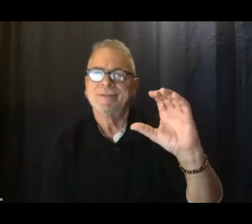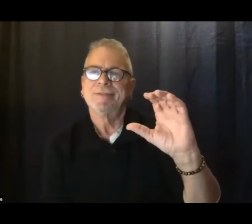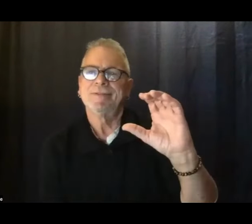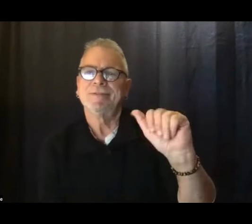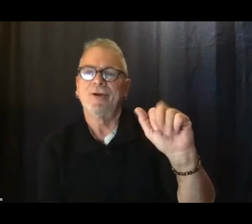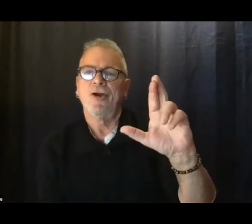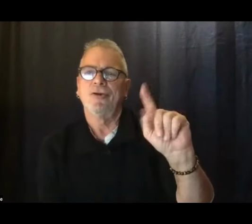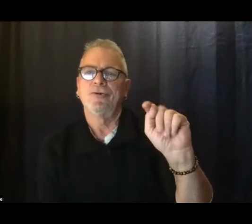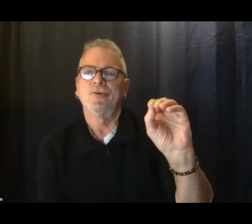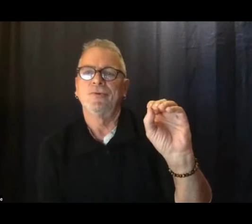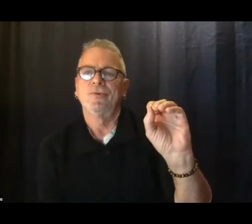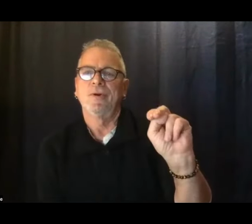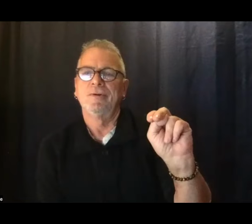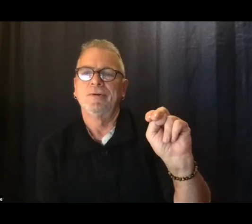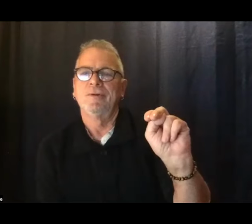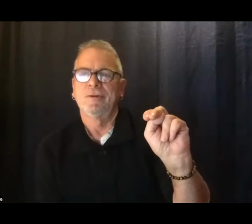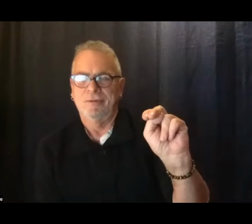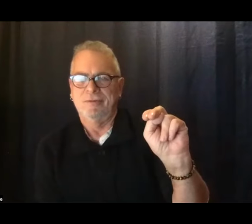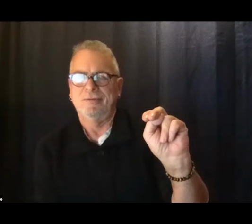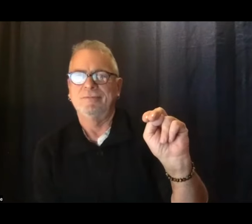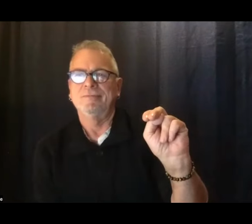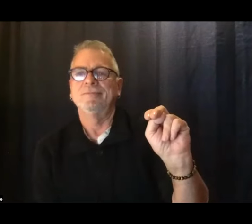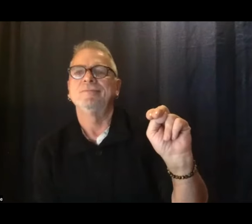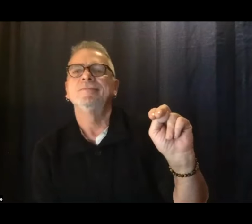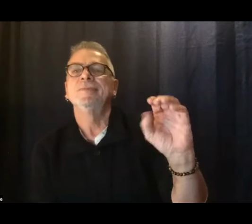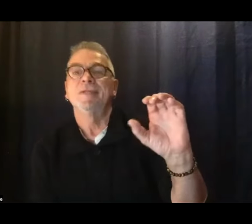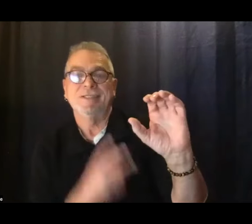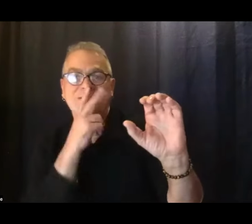itself, etc. Here we go.